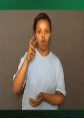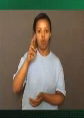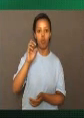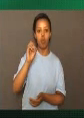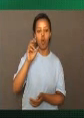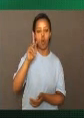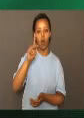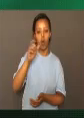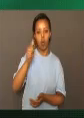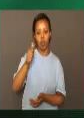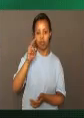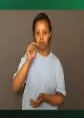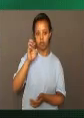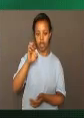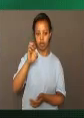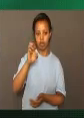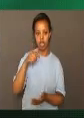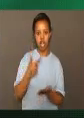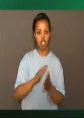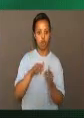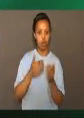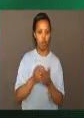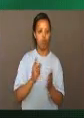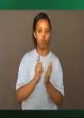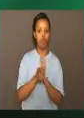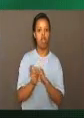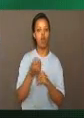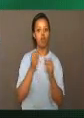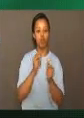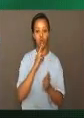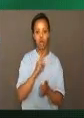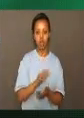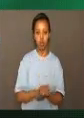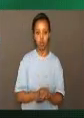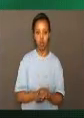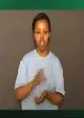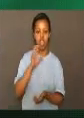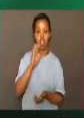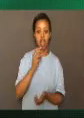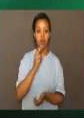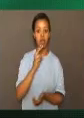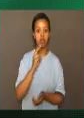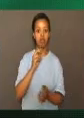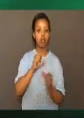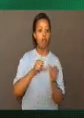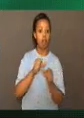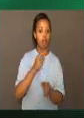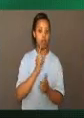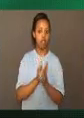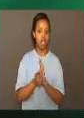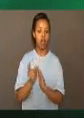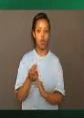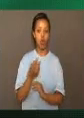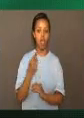and butane. A characteristic of the carbon atom is that it